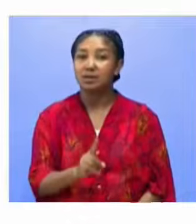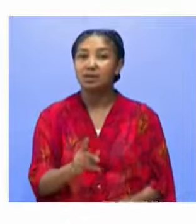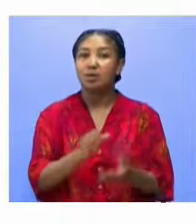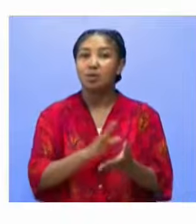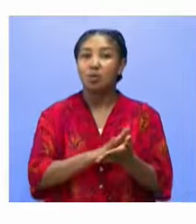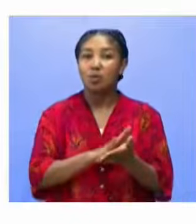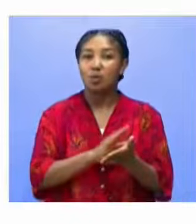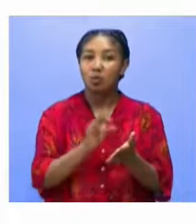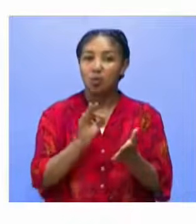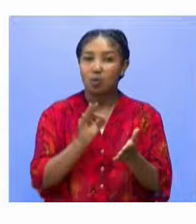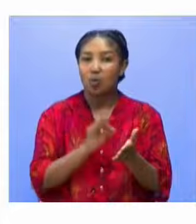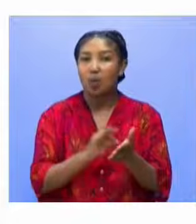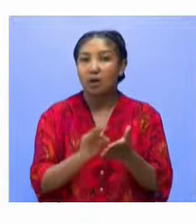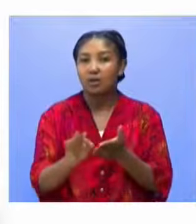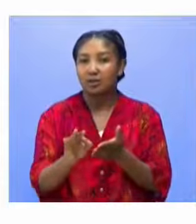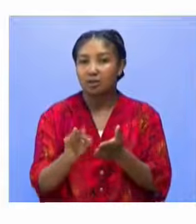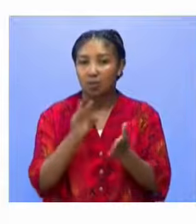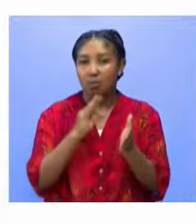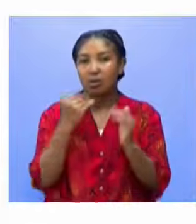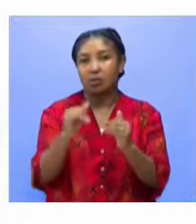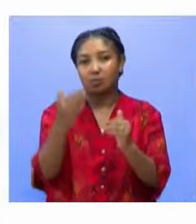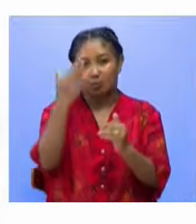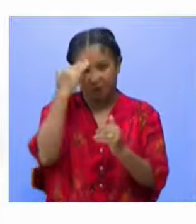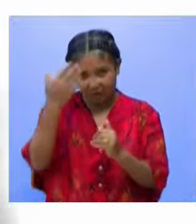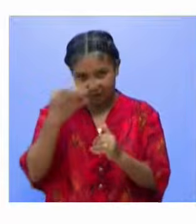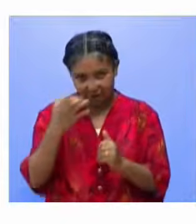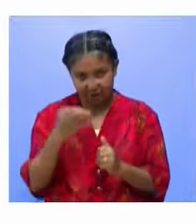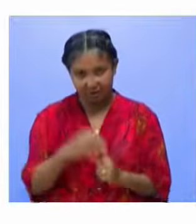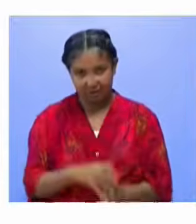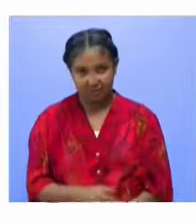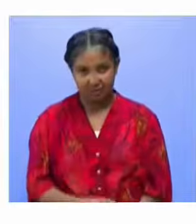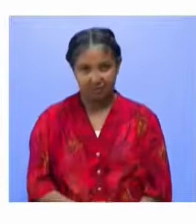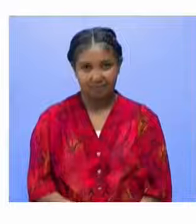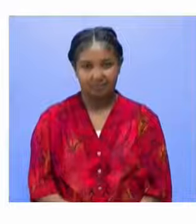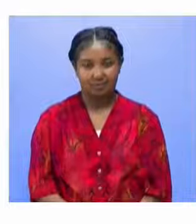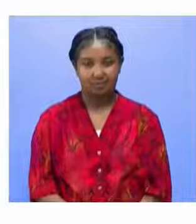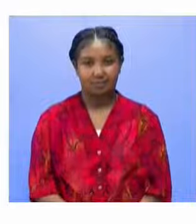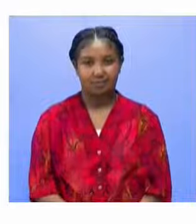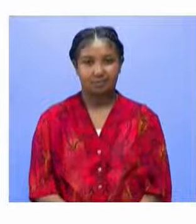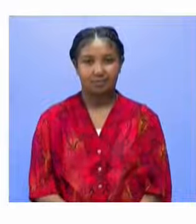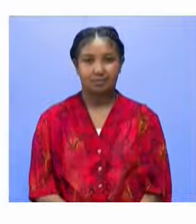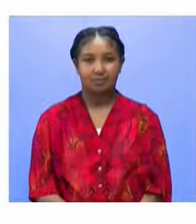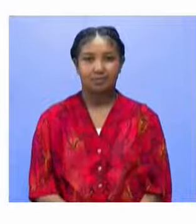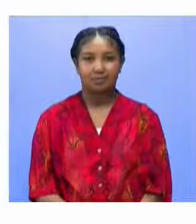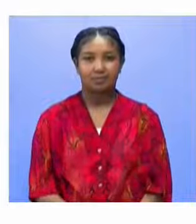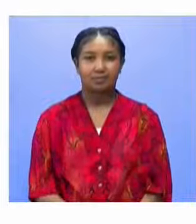quality or the quantity of something. Yes? That is